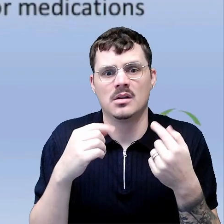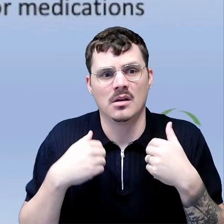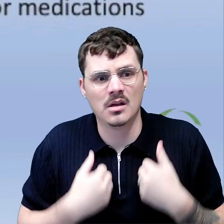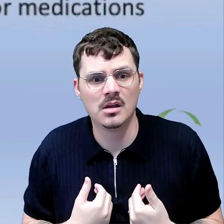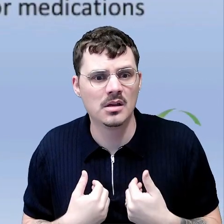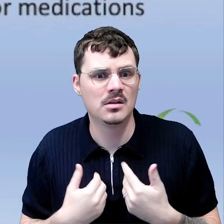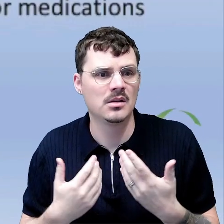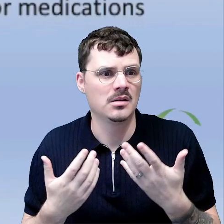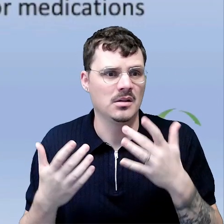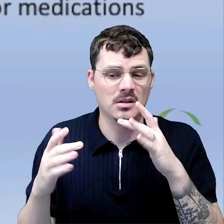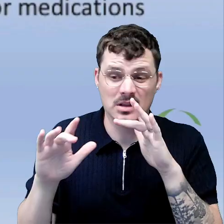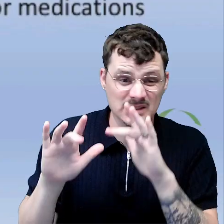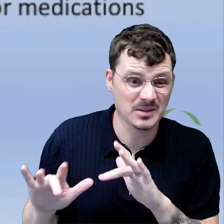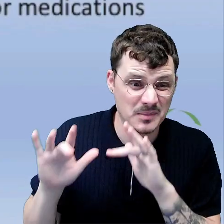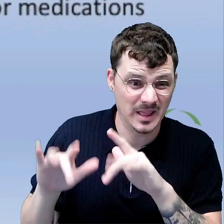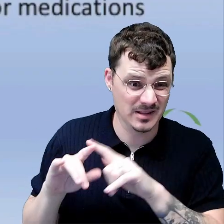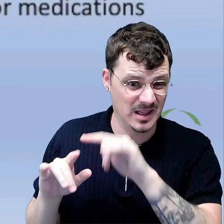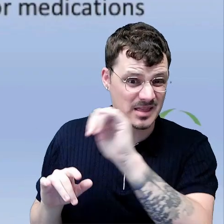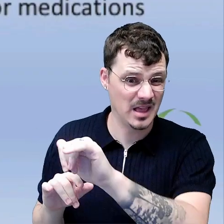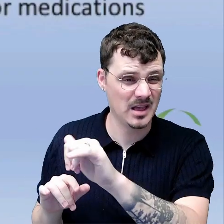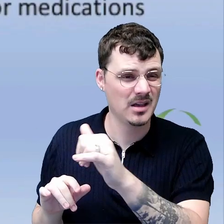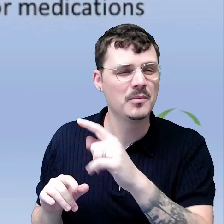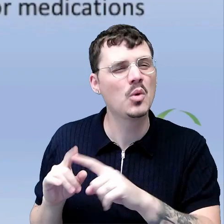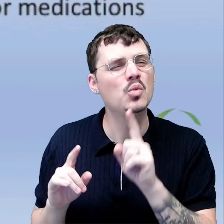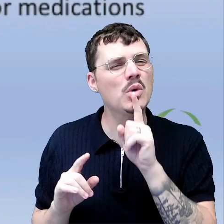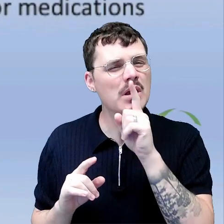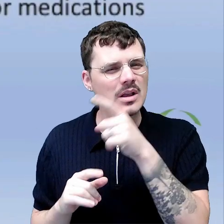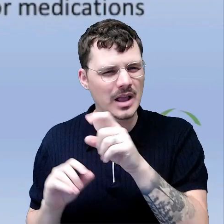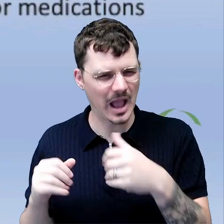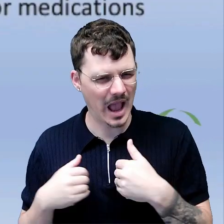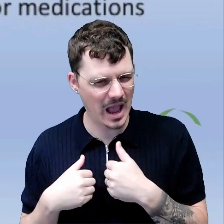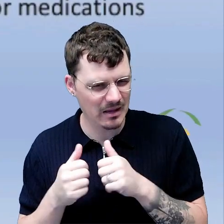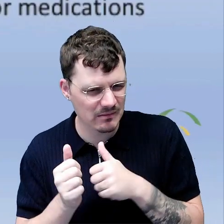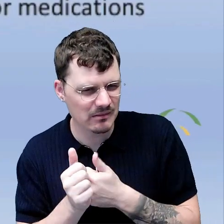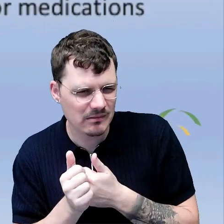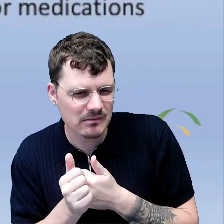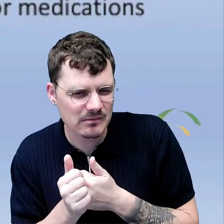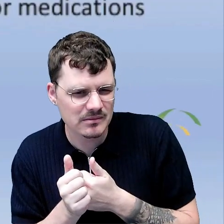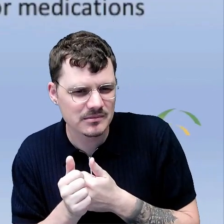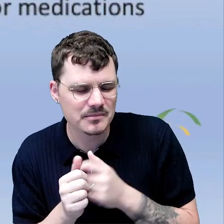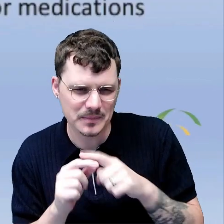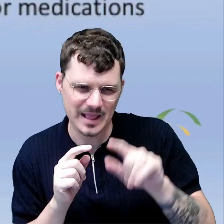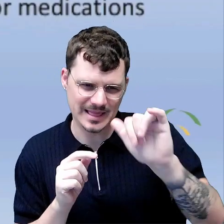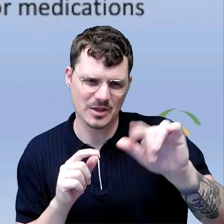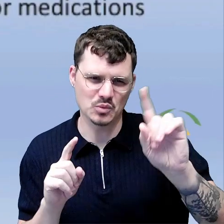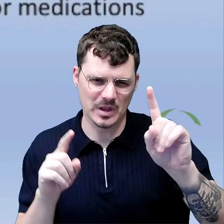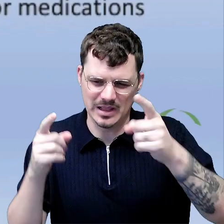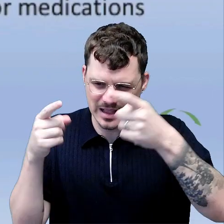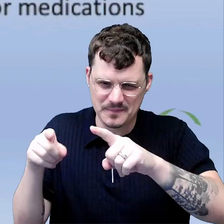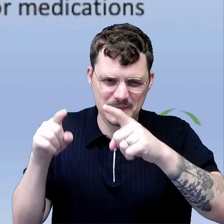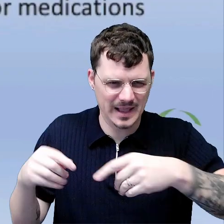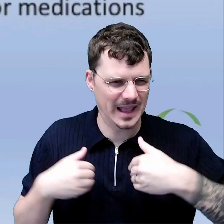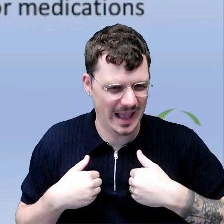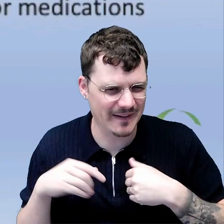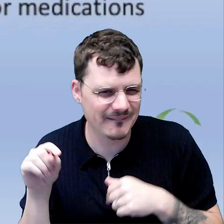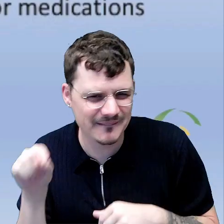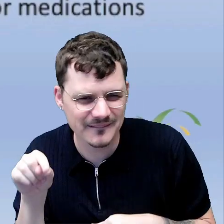like, not very sympathetic to, oh, what could be troubling you? But in fact, that's where the action is, isn't